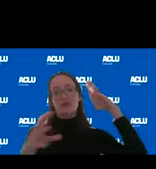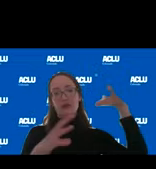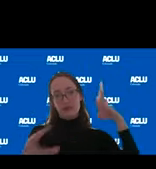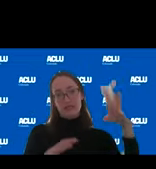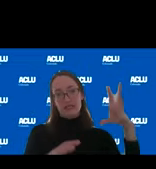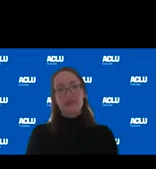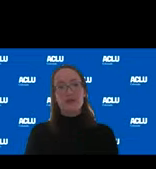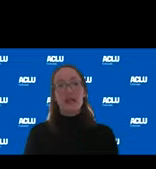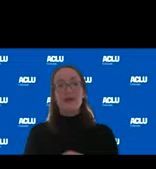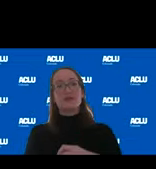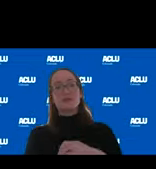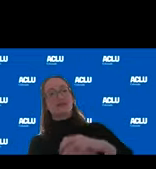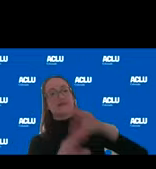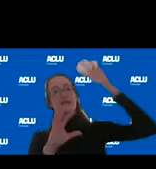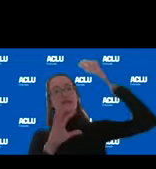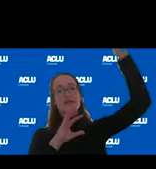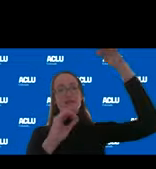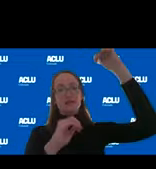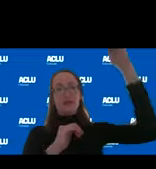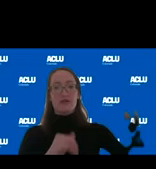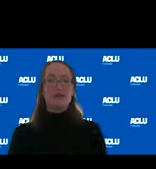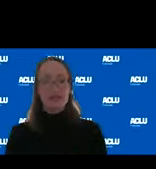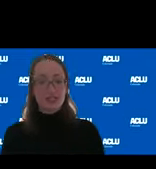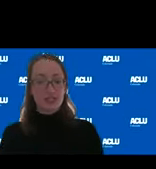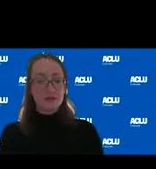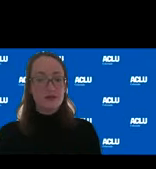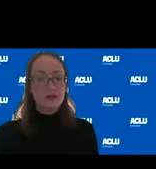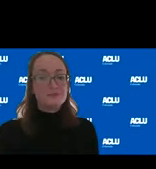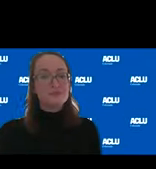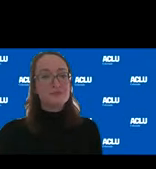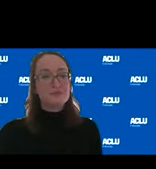who have implemented it. So that kind of goes back to the state versus county jurisdiction.